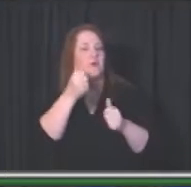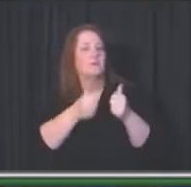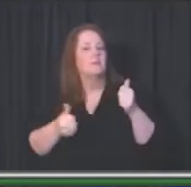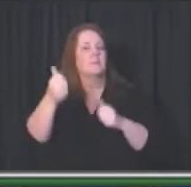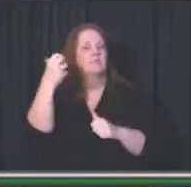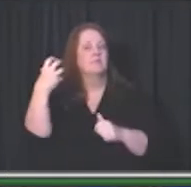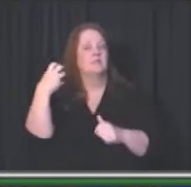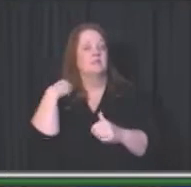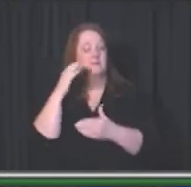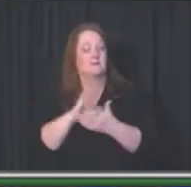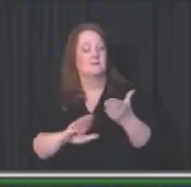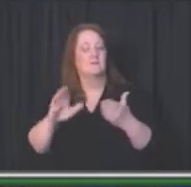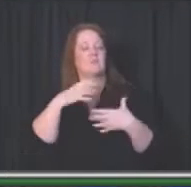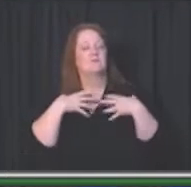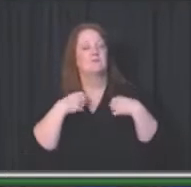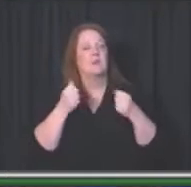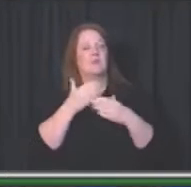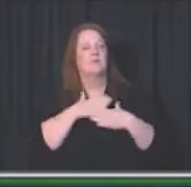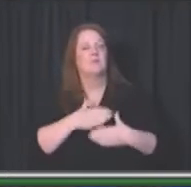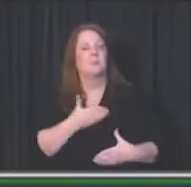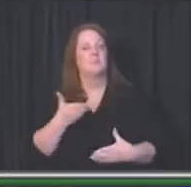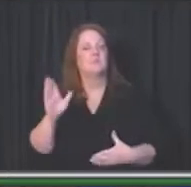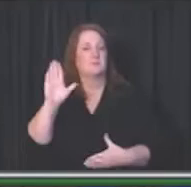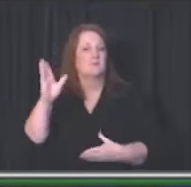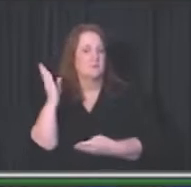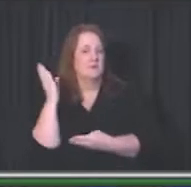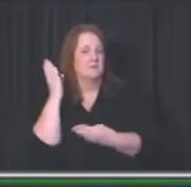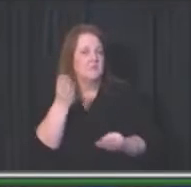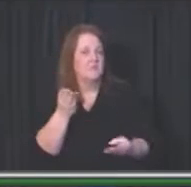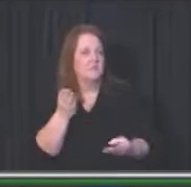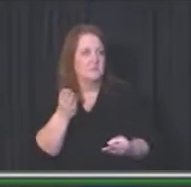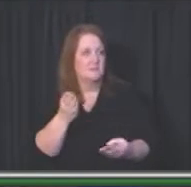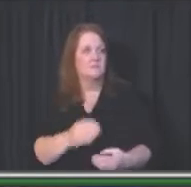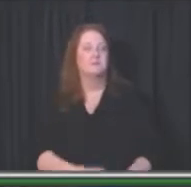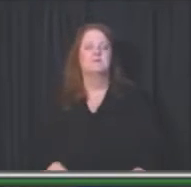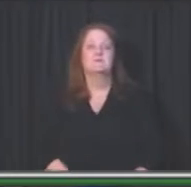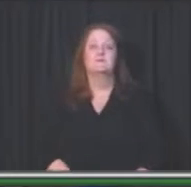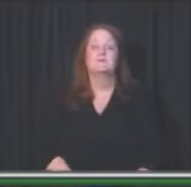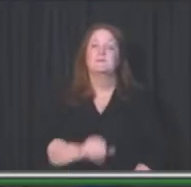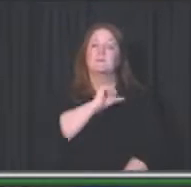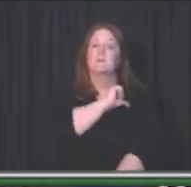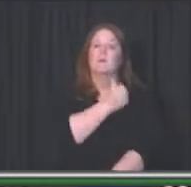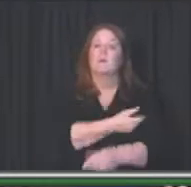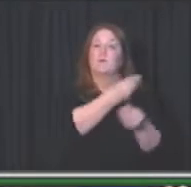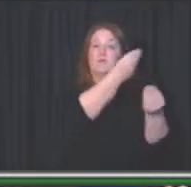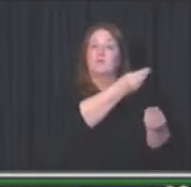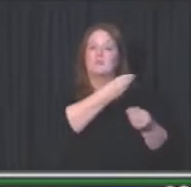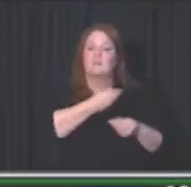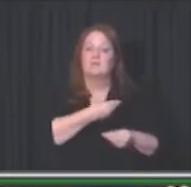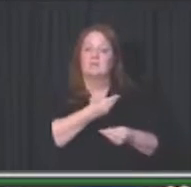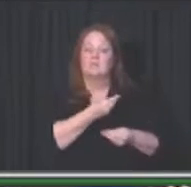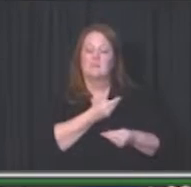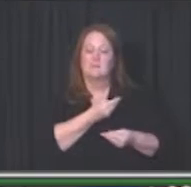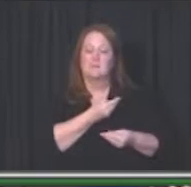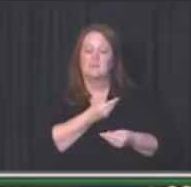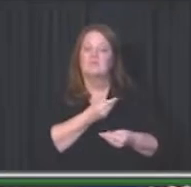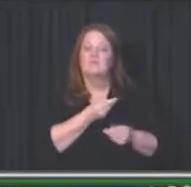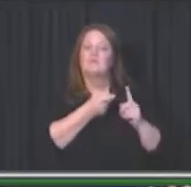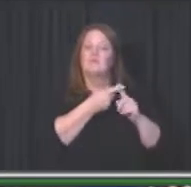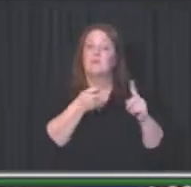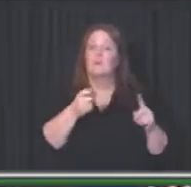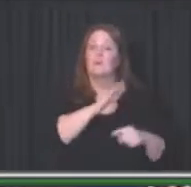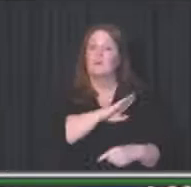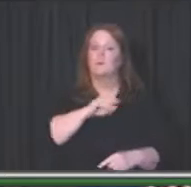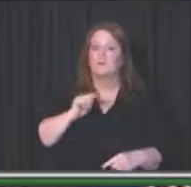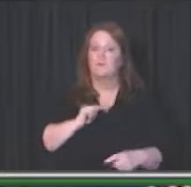the College of Health and Human Services. By virtue of the authority vested in me by the